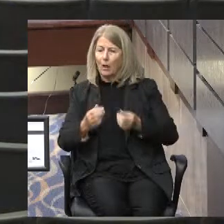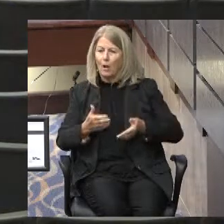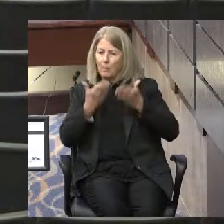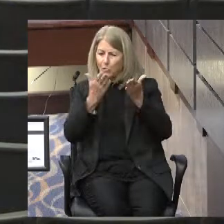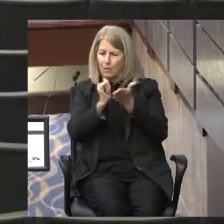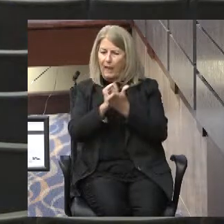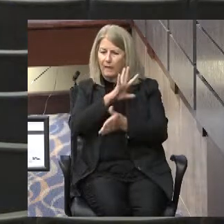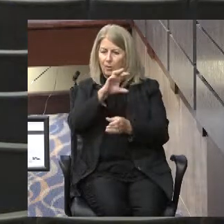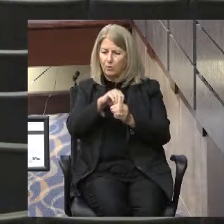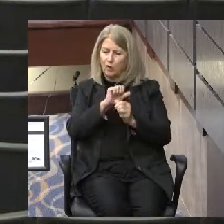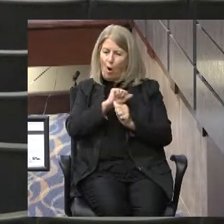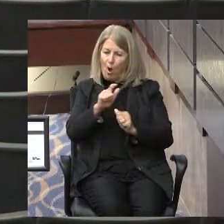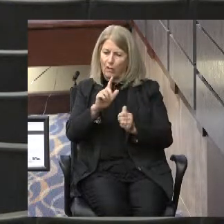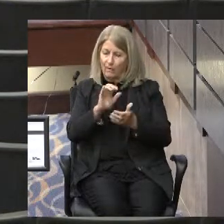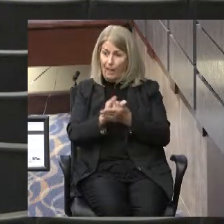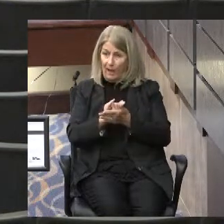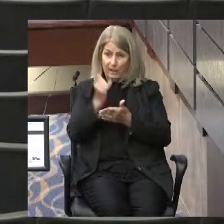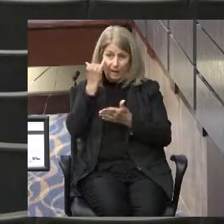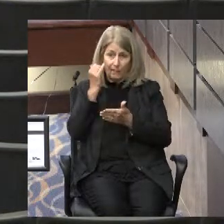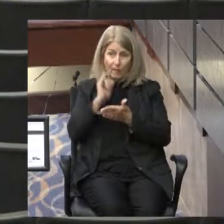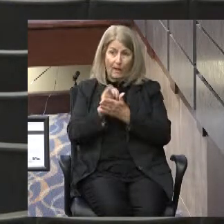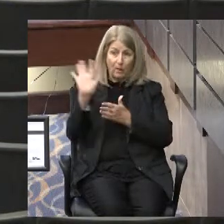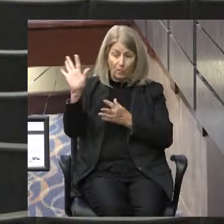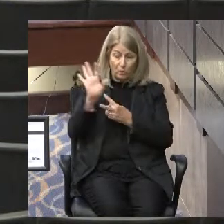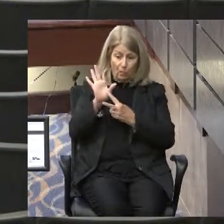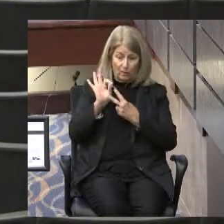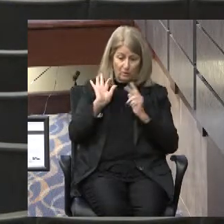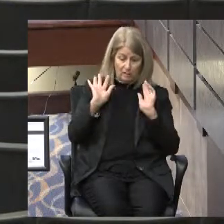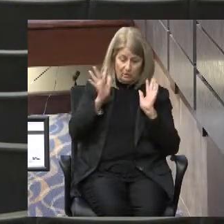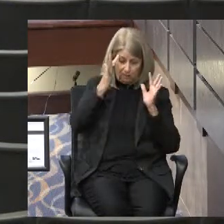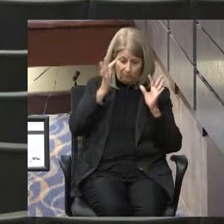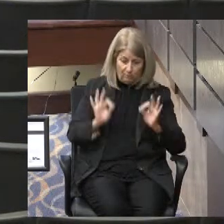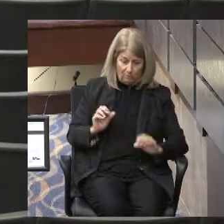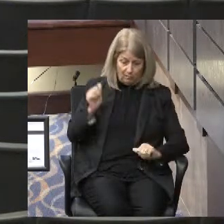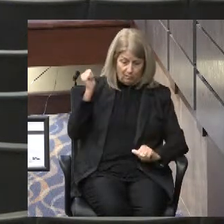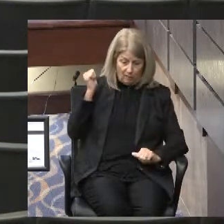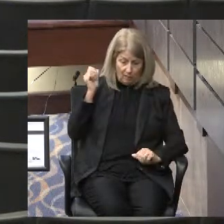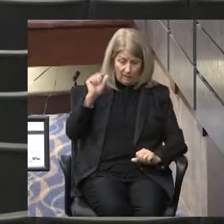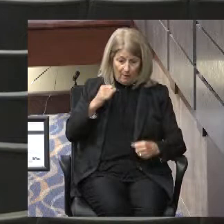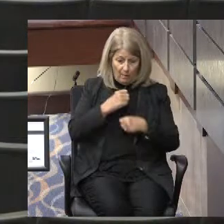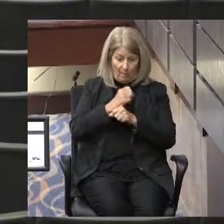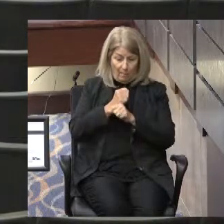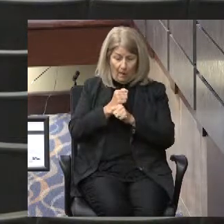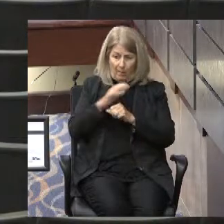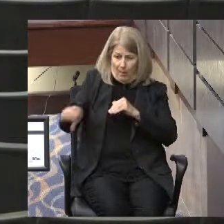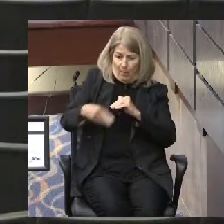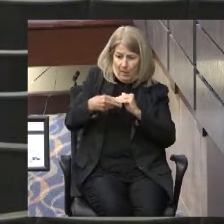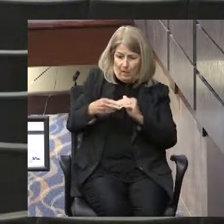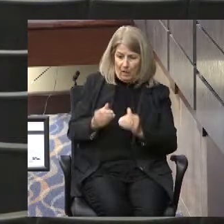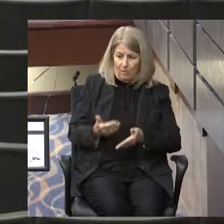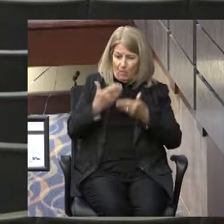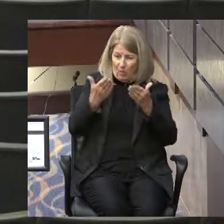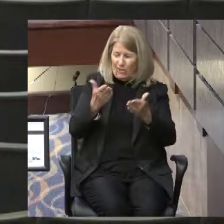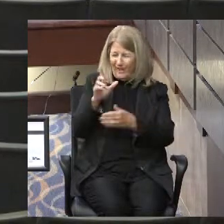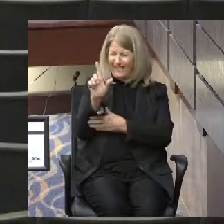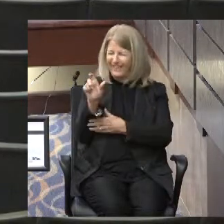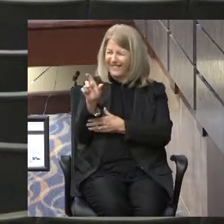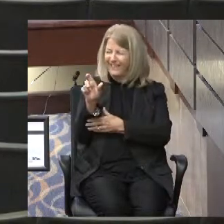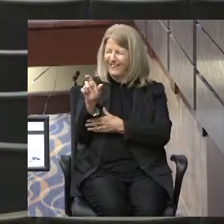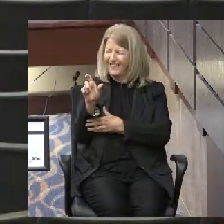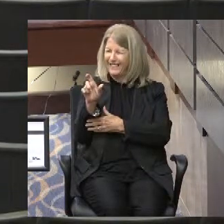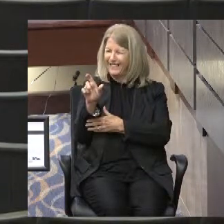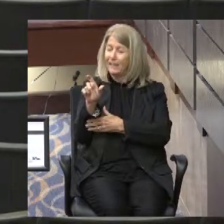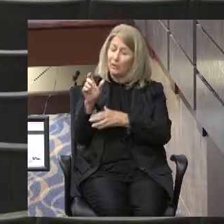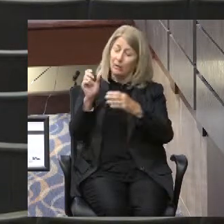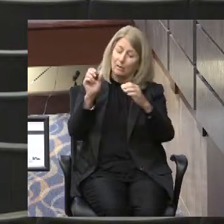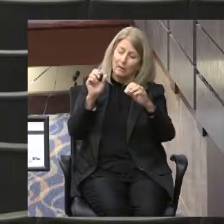it, if that's what your choice is. We can amend motions? I thought we could amend the motion. You She can just amend said a it motion. would be cleaner. but-